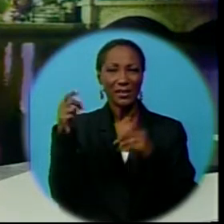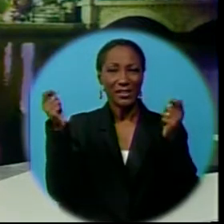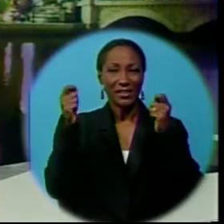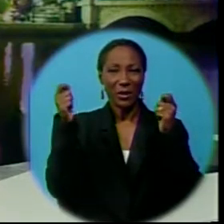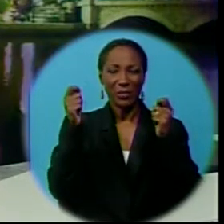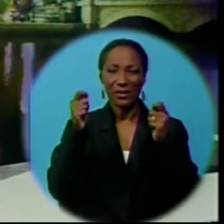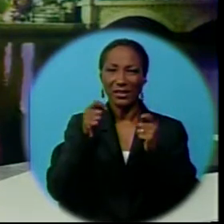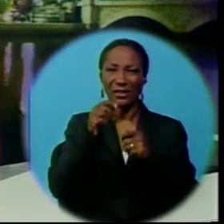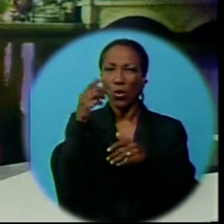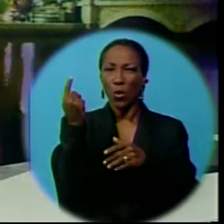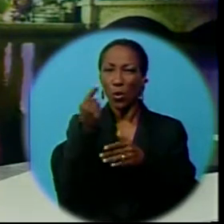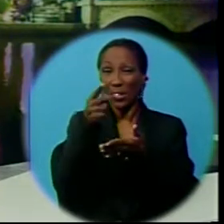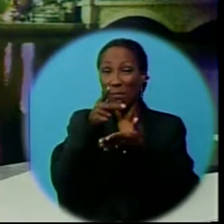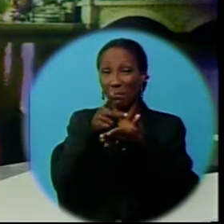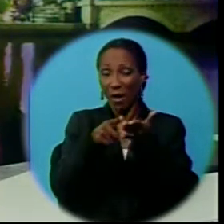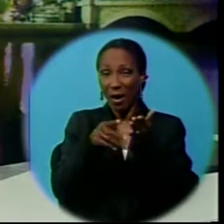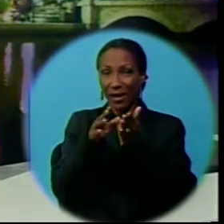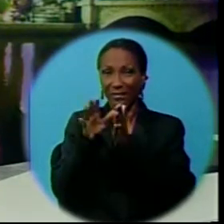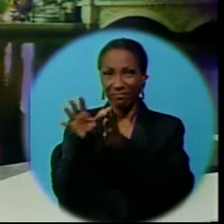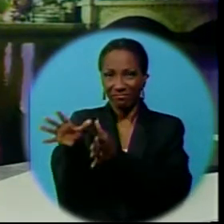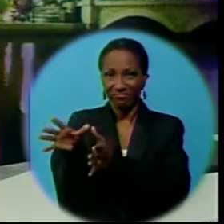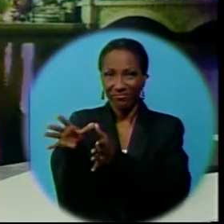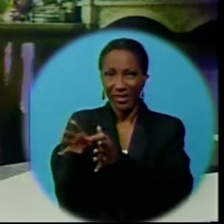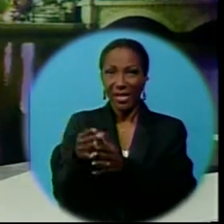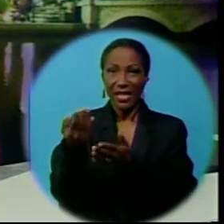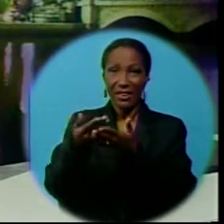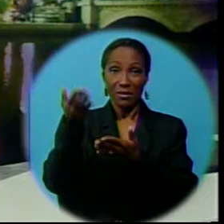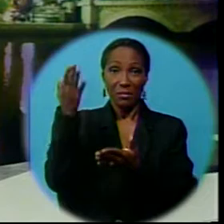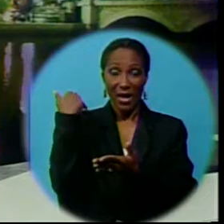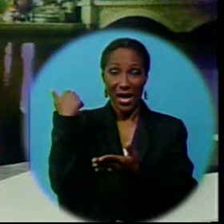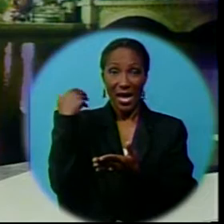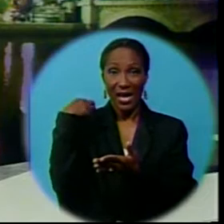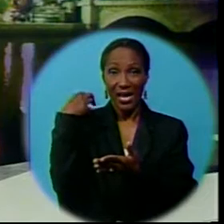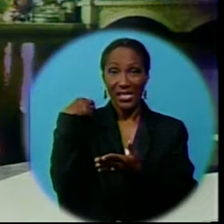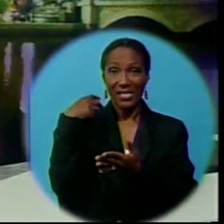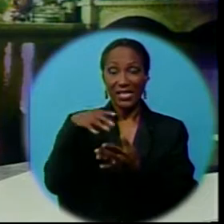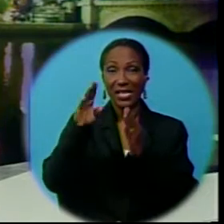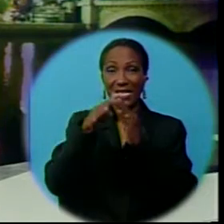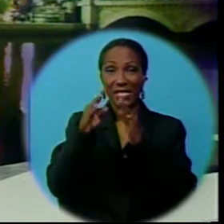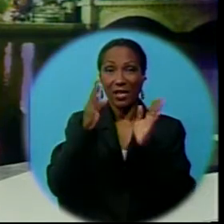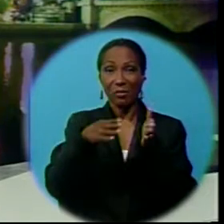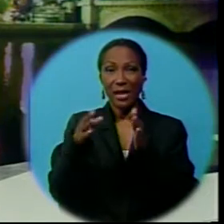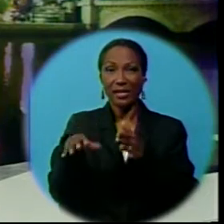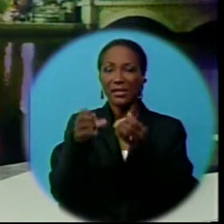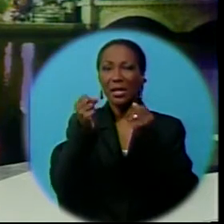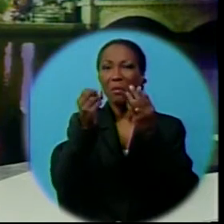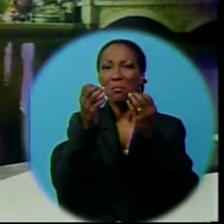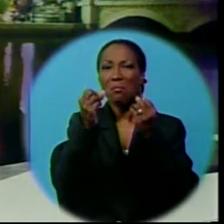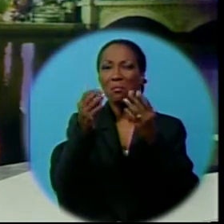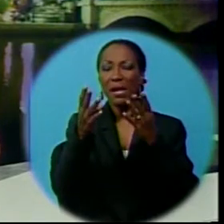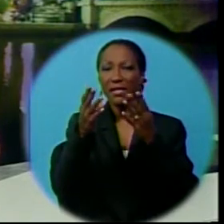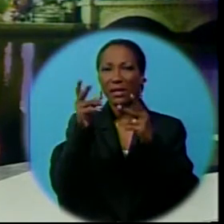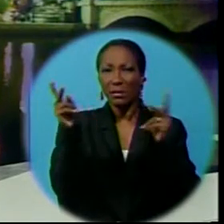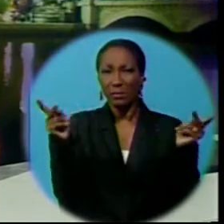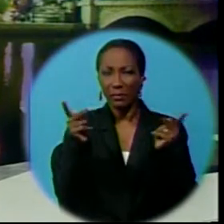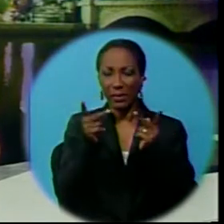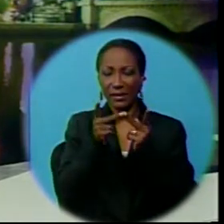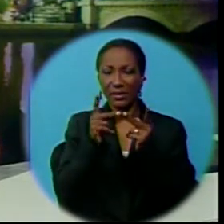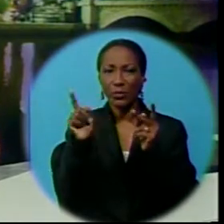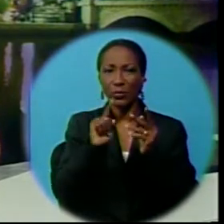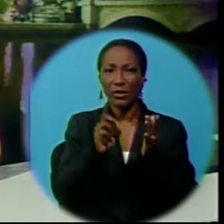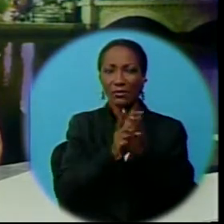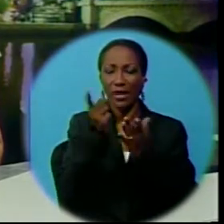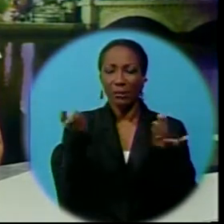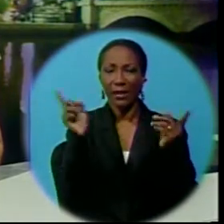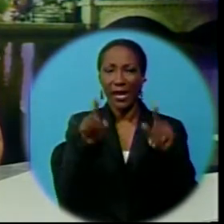Library Service. The former chief town planner says there are several areas across Barbados where urban development can take